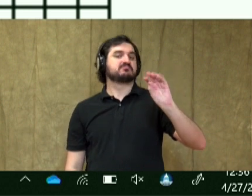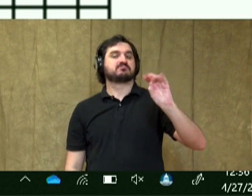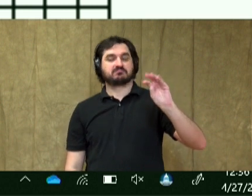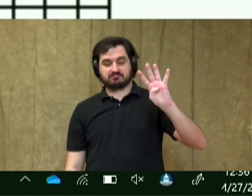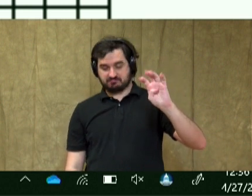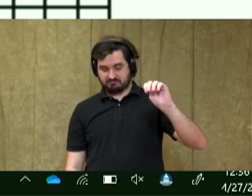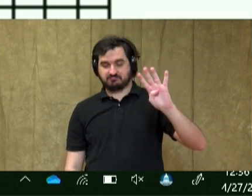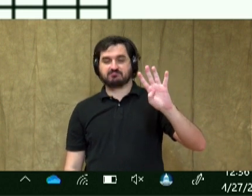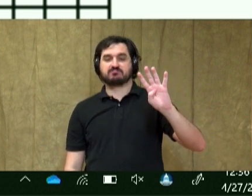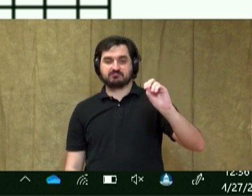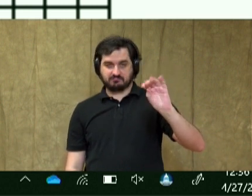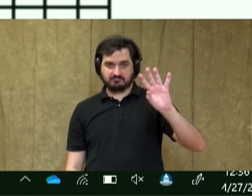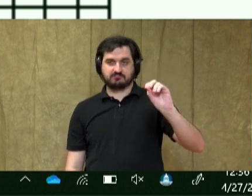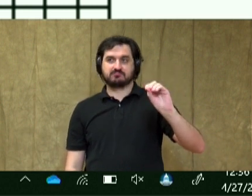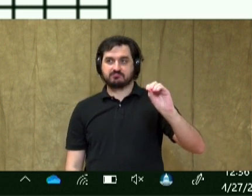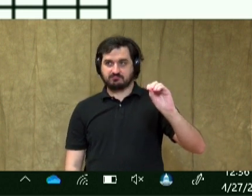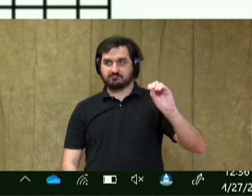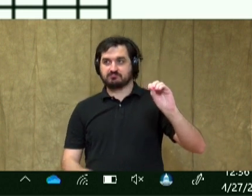40,